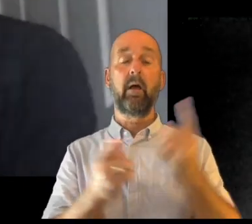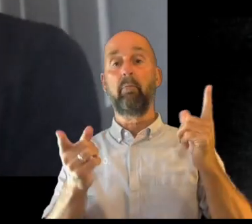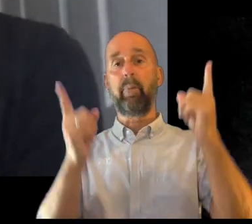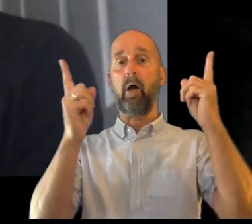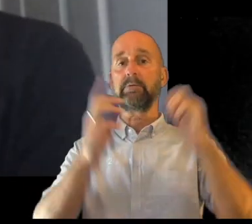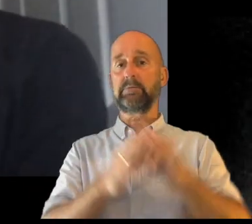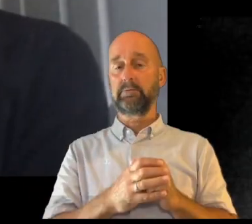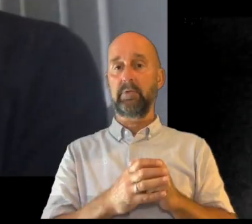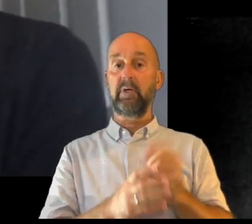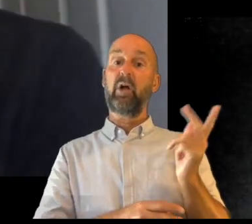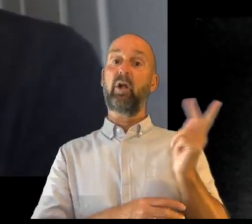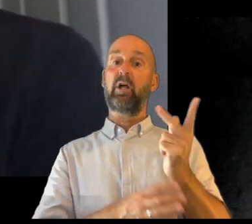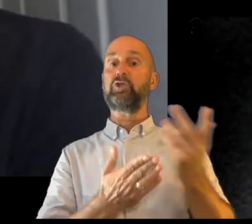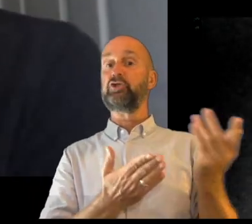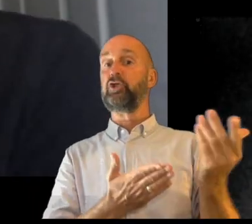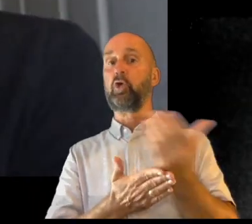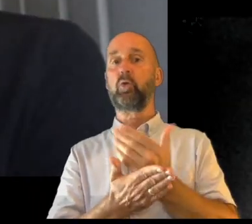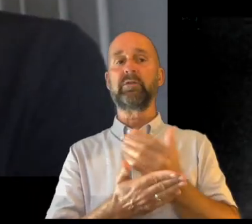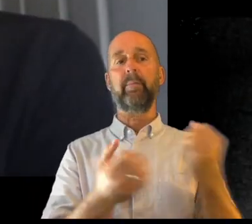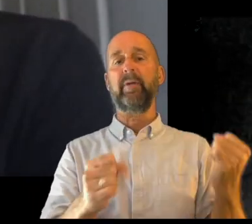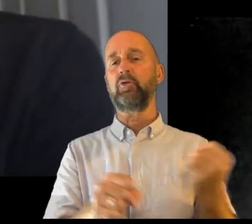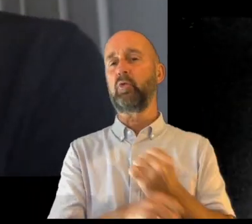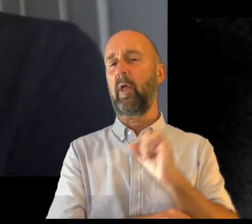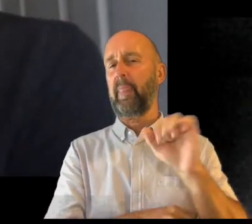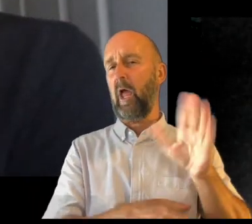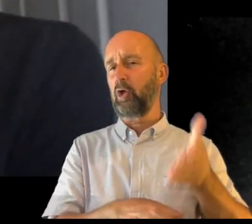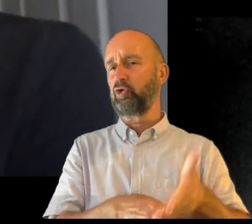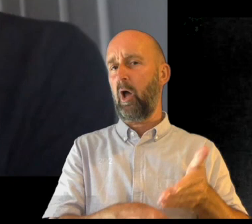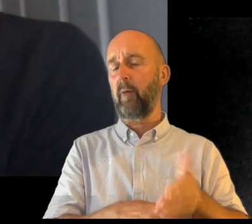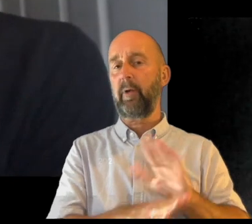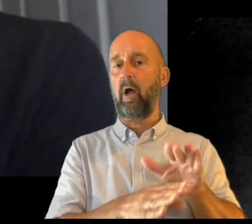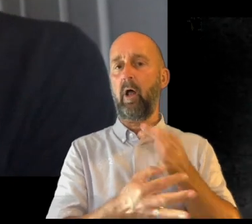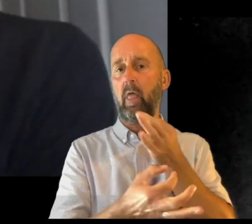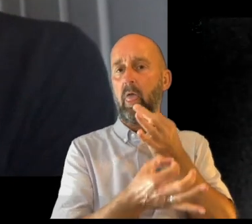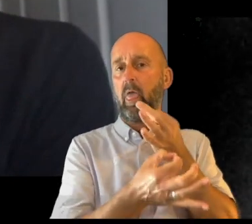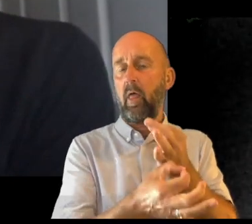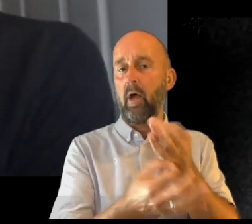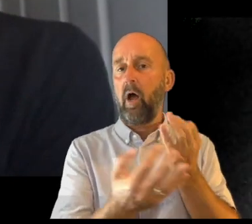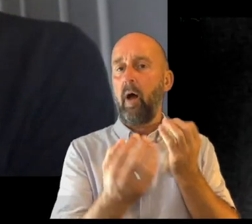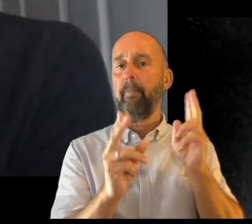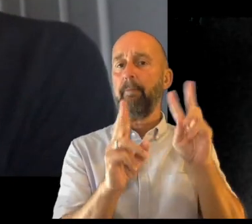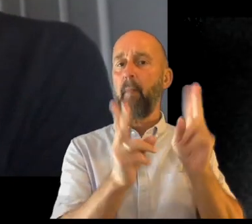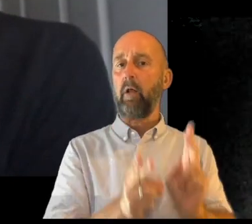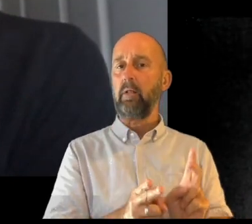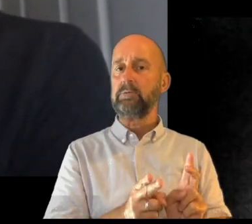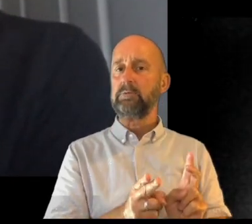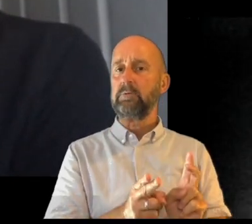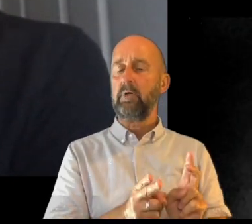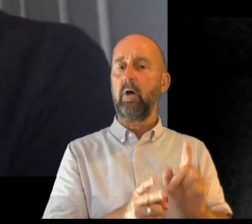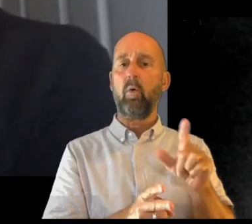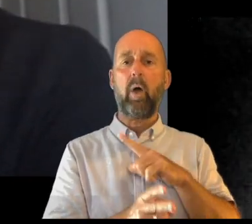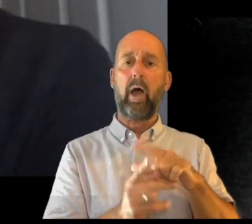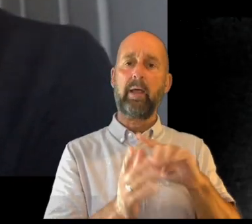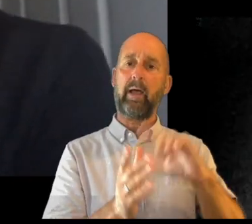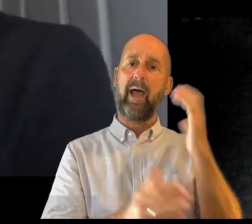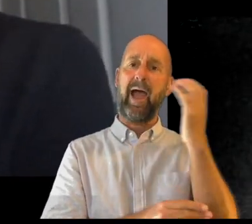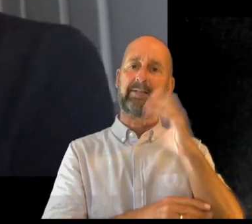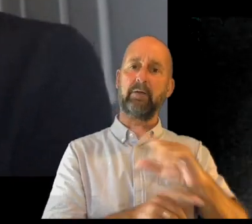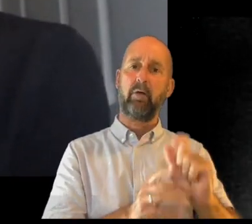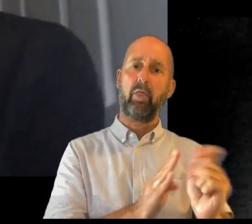boss, if security had been doing their job instead of hitting on models, then no one could have accidentally thrown it